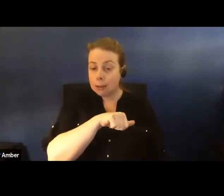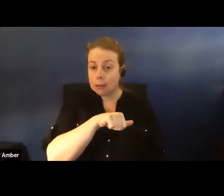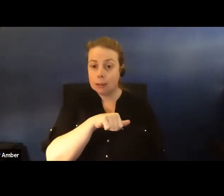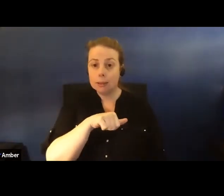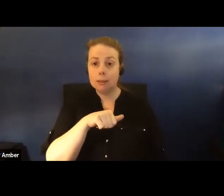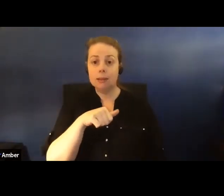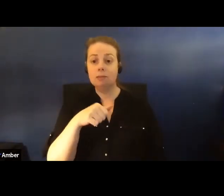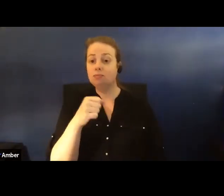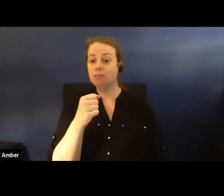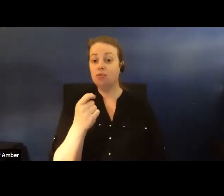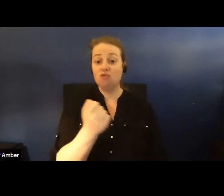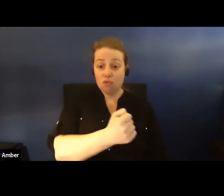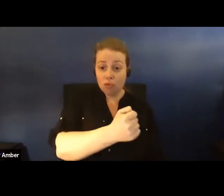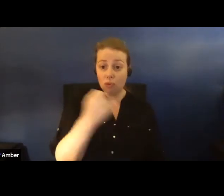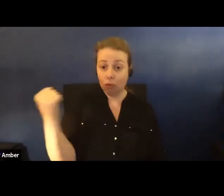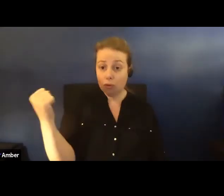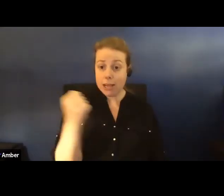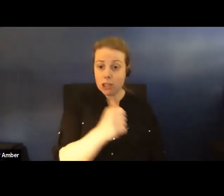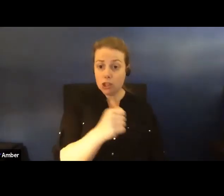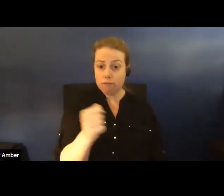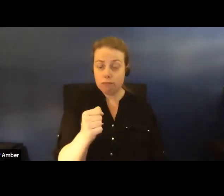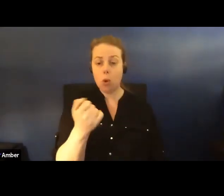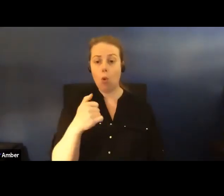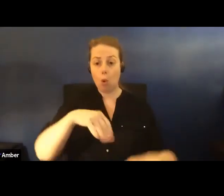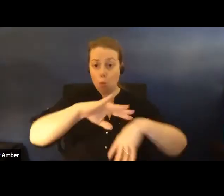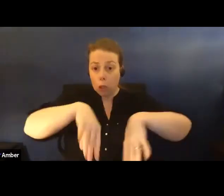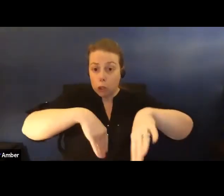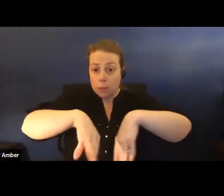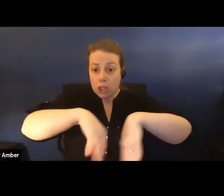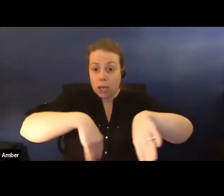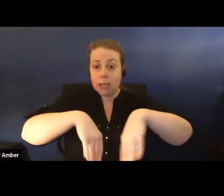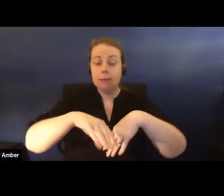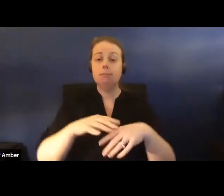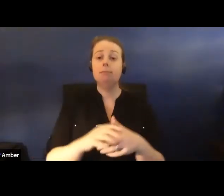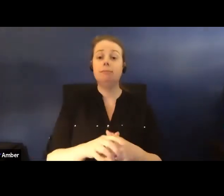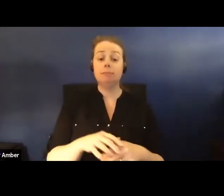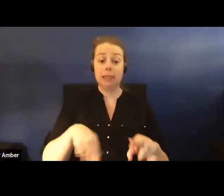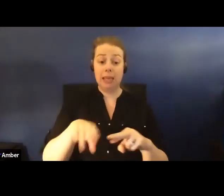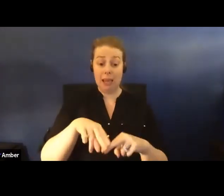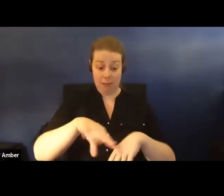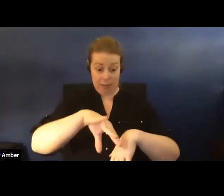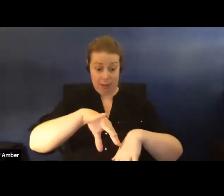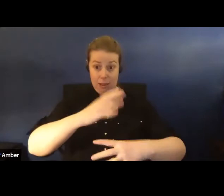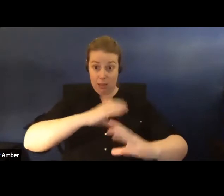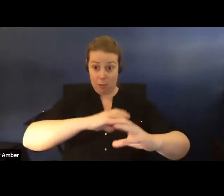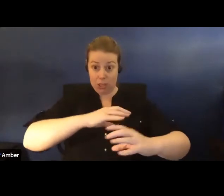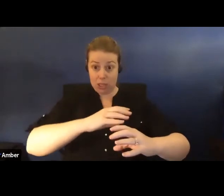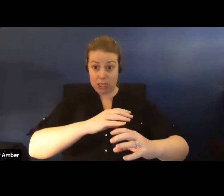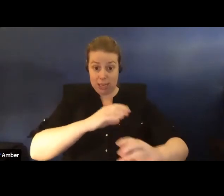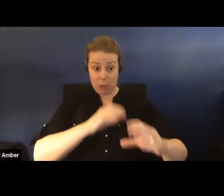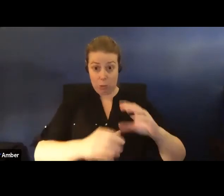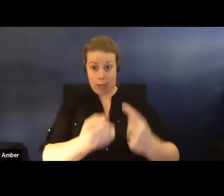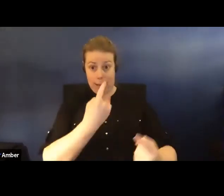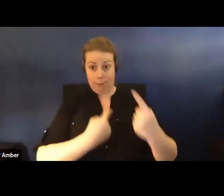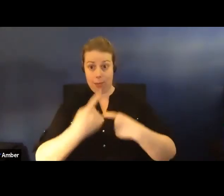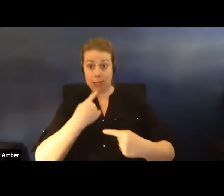be a fridge or a washing machine or a dryer, that if it is trying to communicate information to you, it should do so in